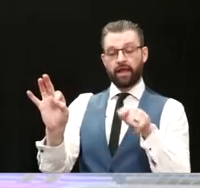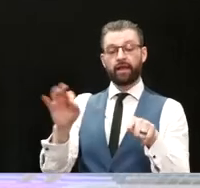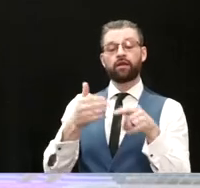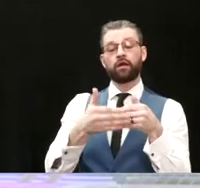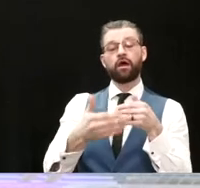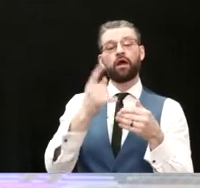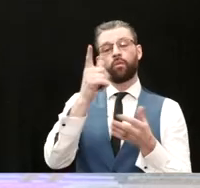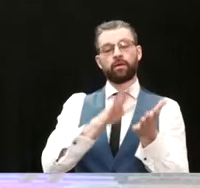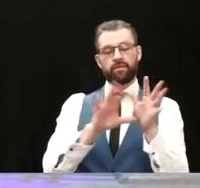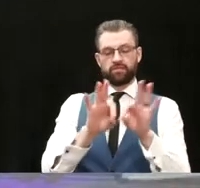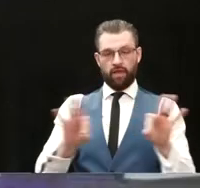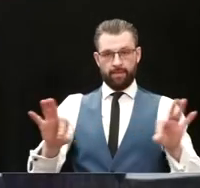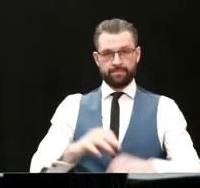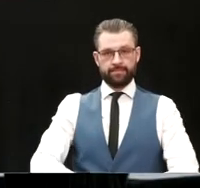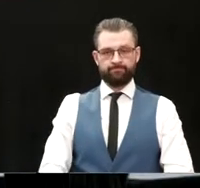minute's silence.